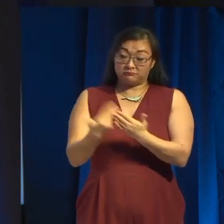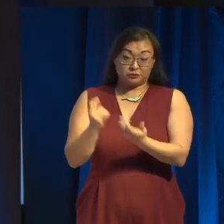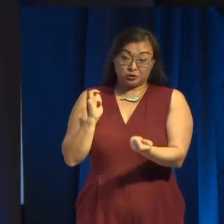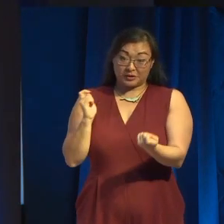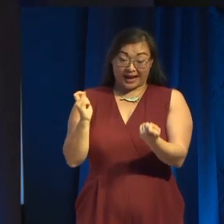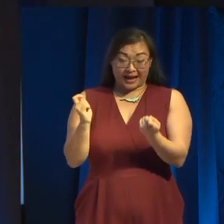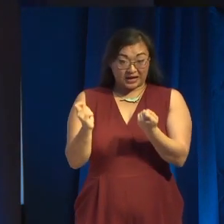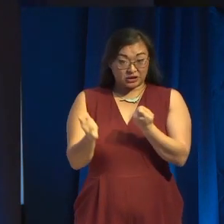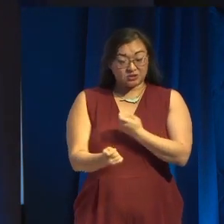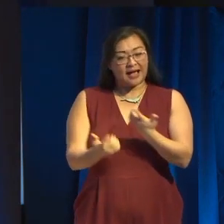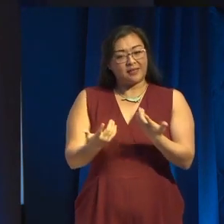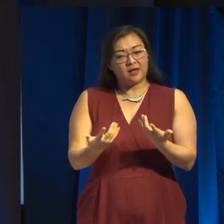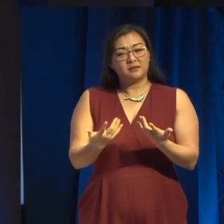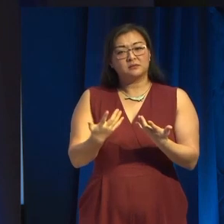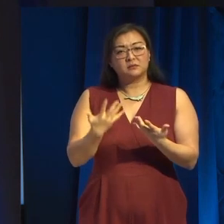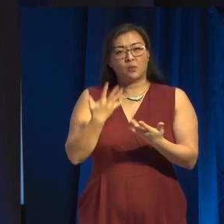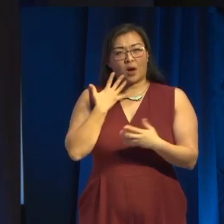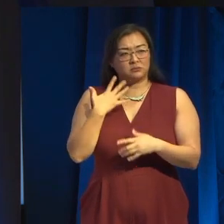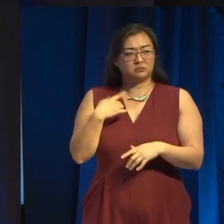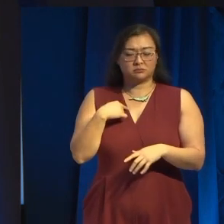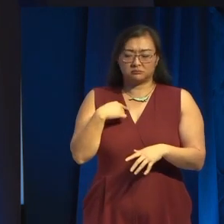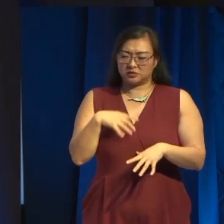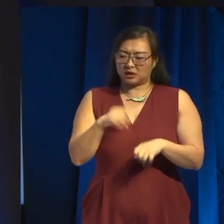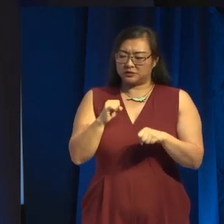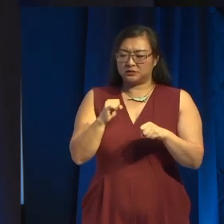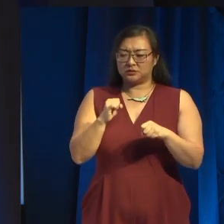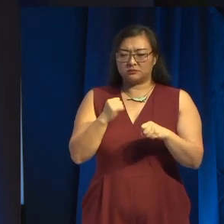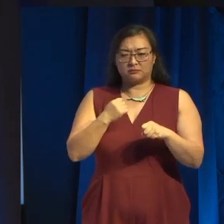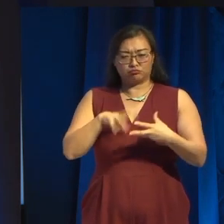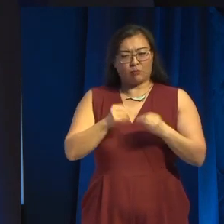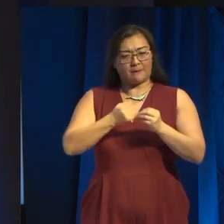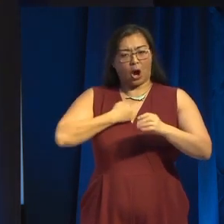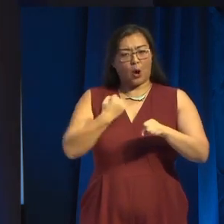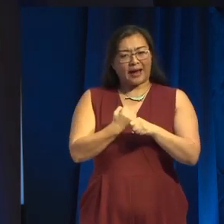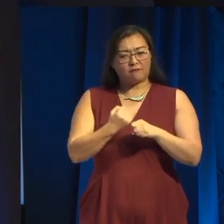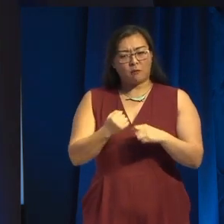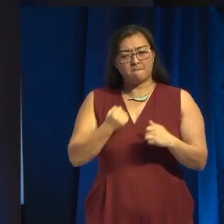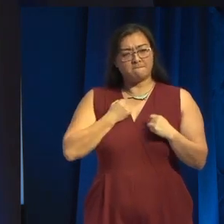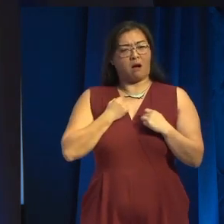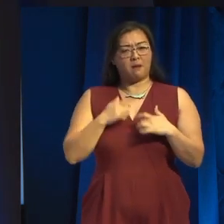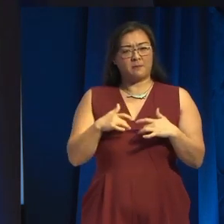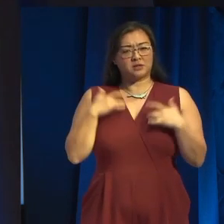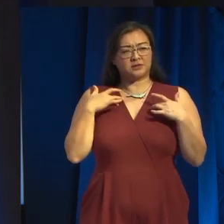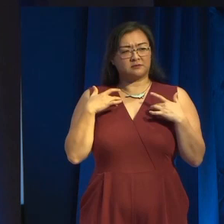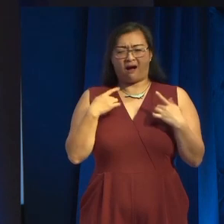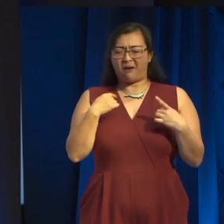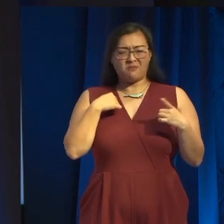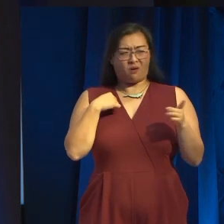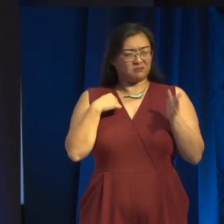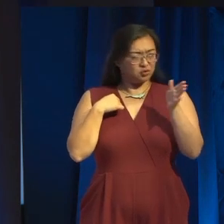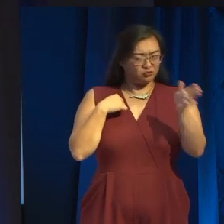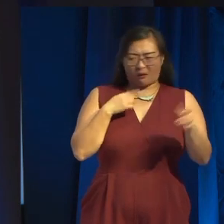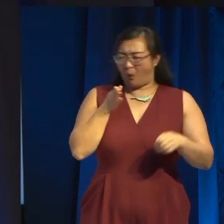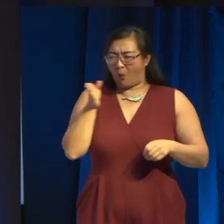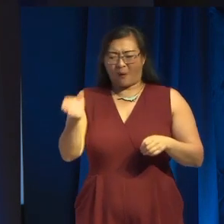when I started to make my own games, I realized that actually, from my perspective, not story or gameplay are the